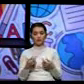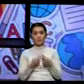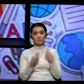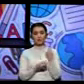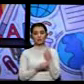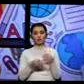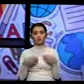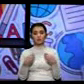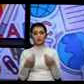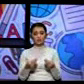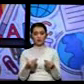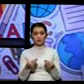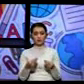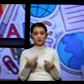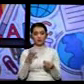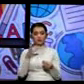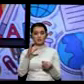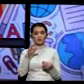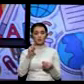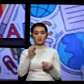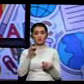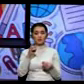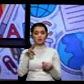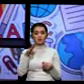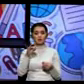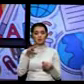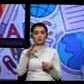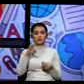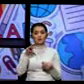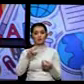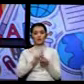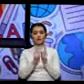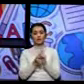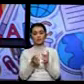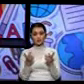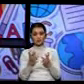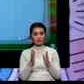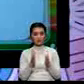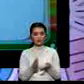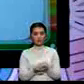metrda berilgan ifodalarni santimetrga aylantirib olishimiz kerak bo'ladi. Ya'ni